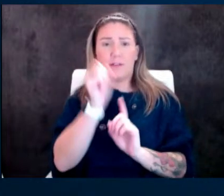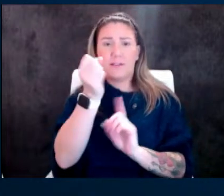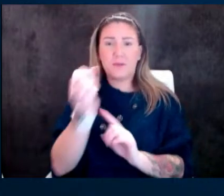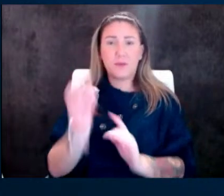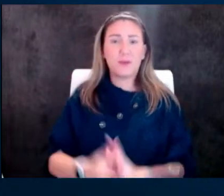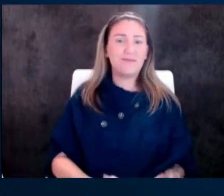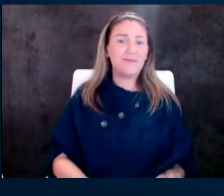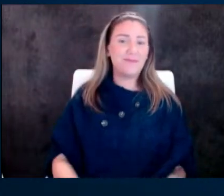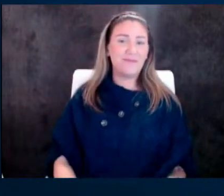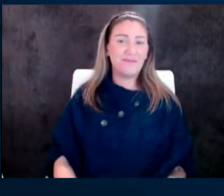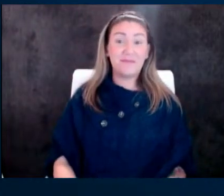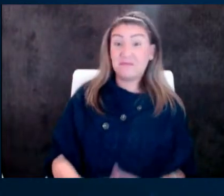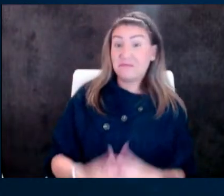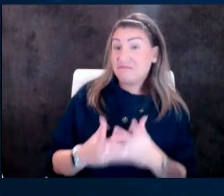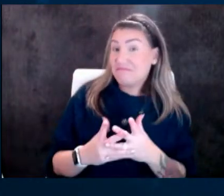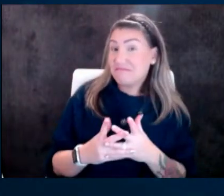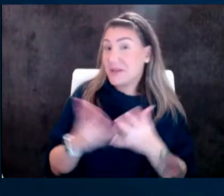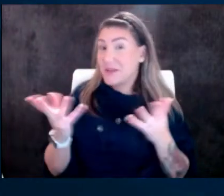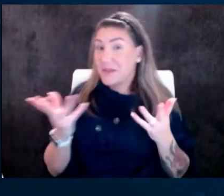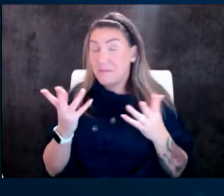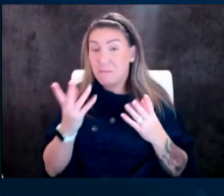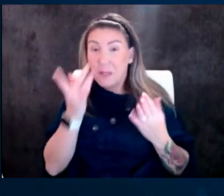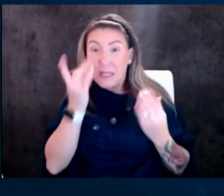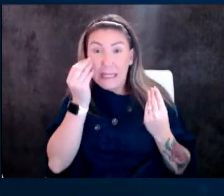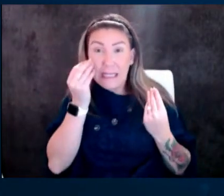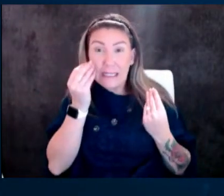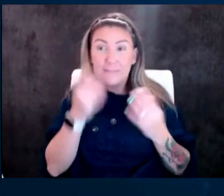What do you think, guys? Hawk?